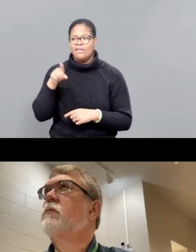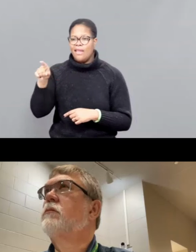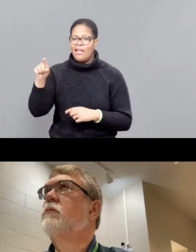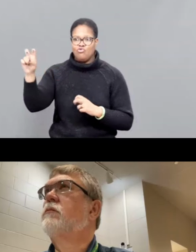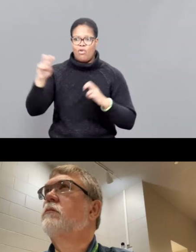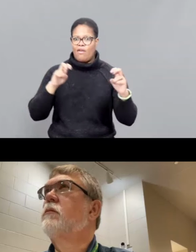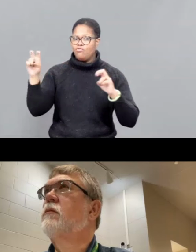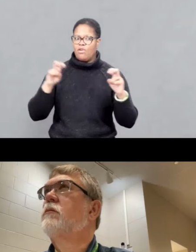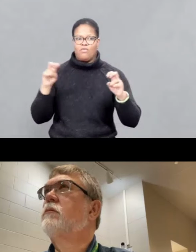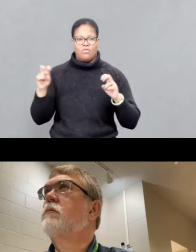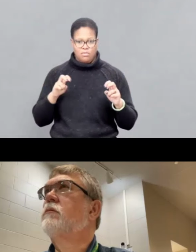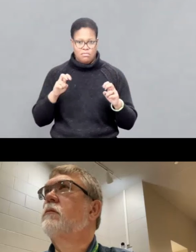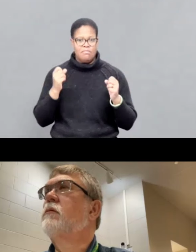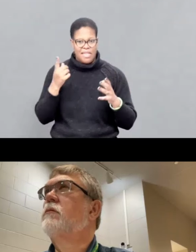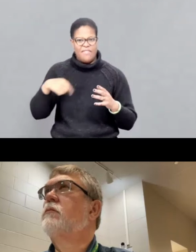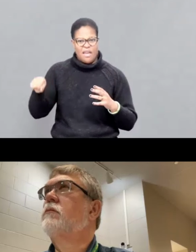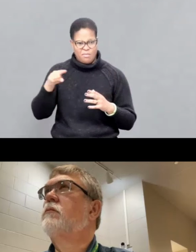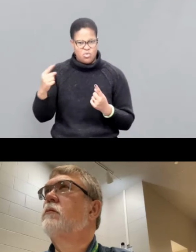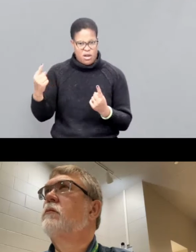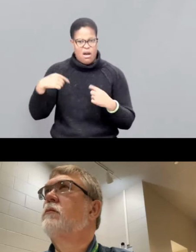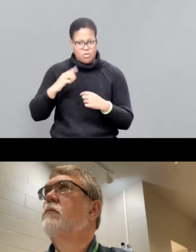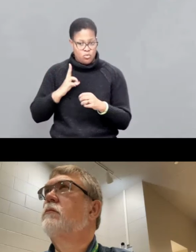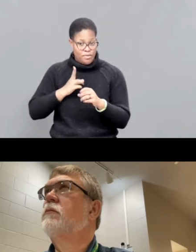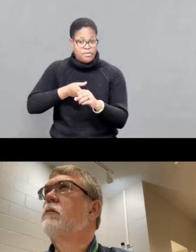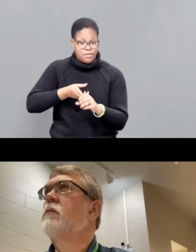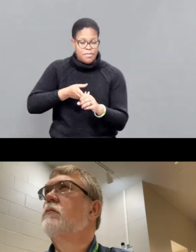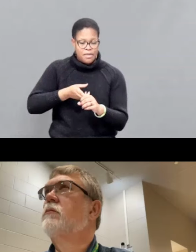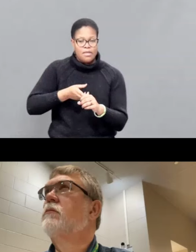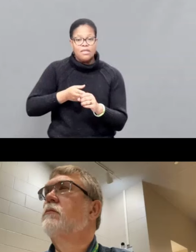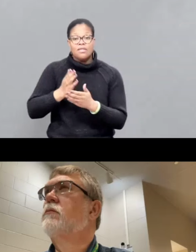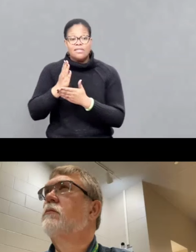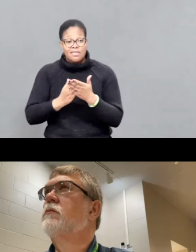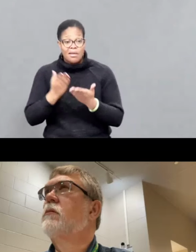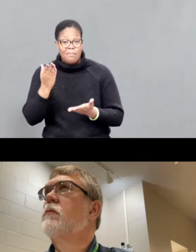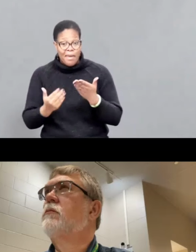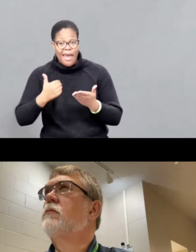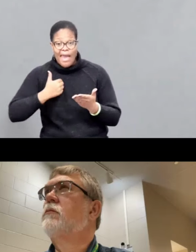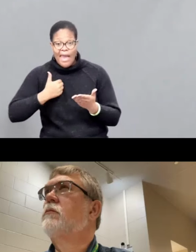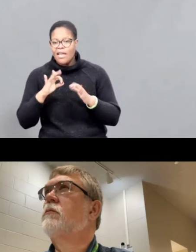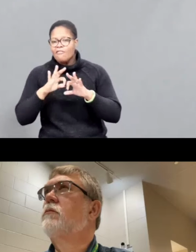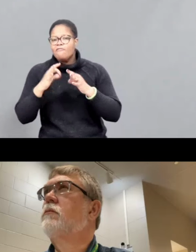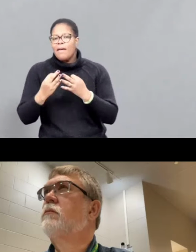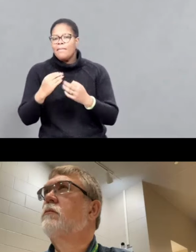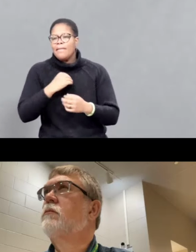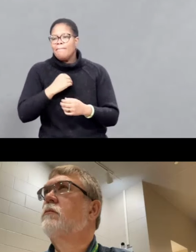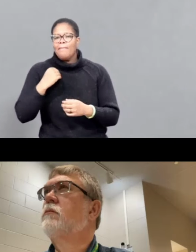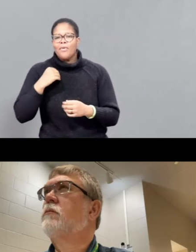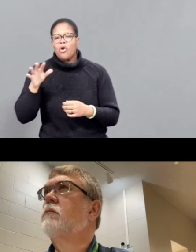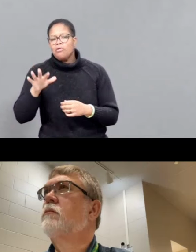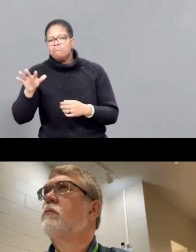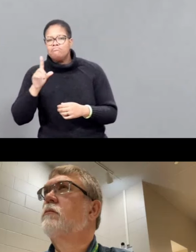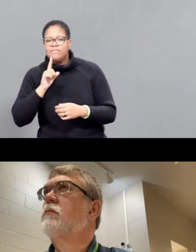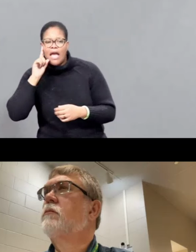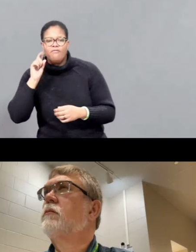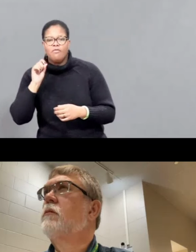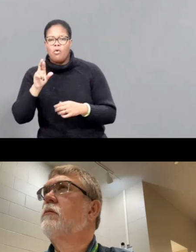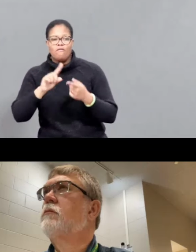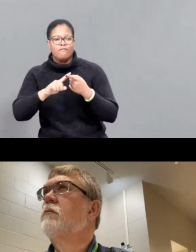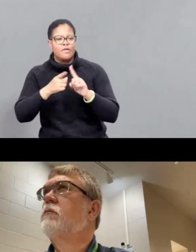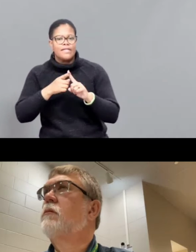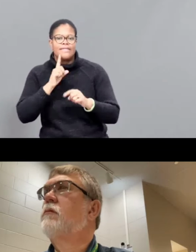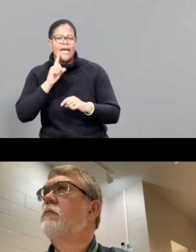a good distance, some of them, to come and participate. And some of them may have like a family member or a friend who may